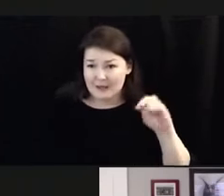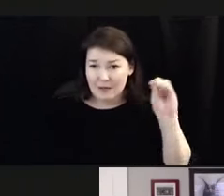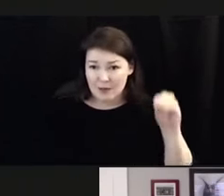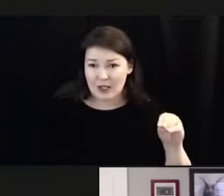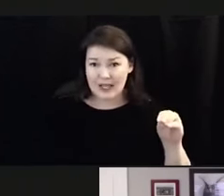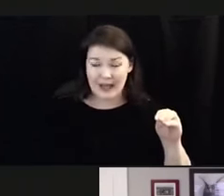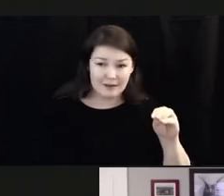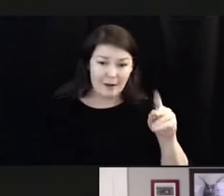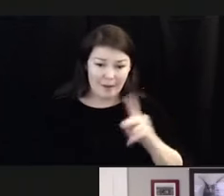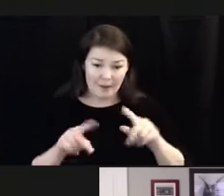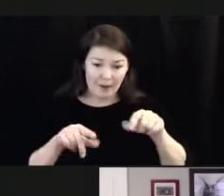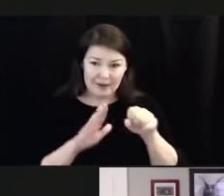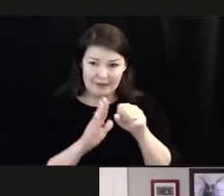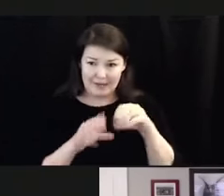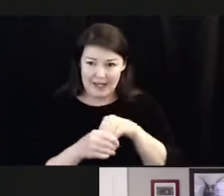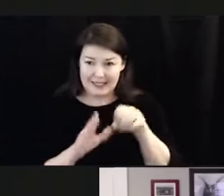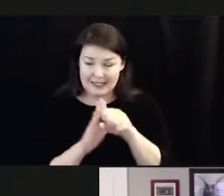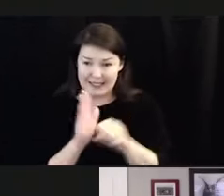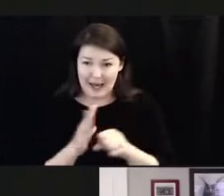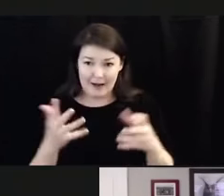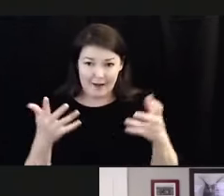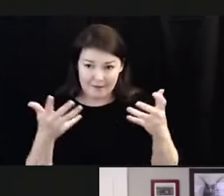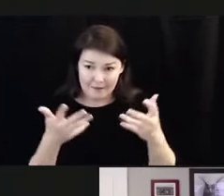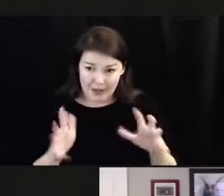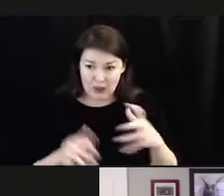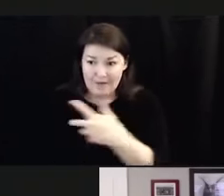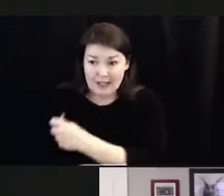our hospitals, and we would no longer be in a pandemic.